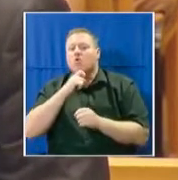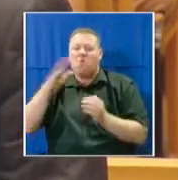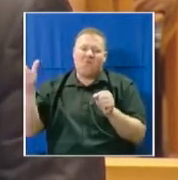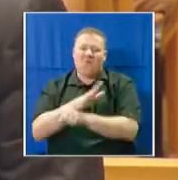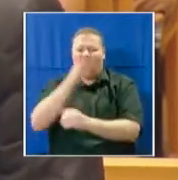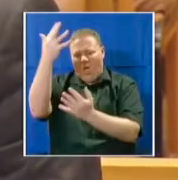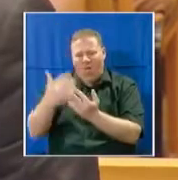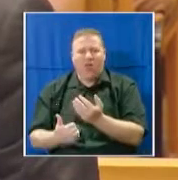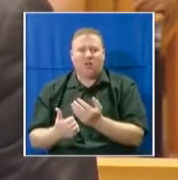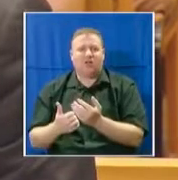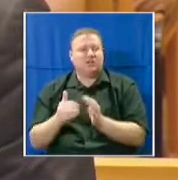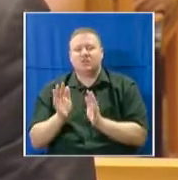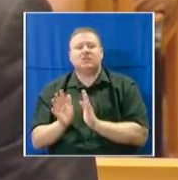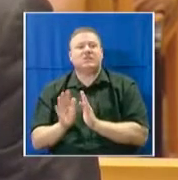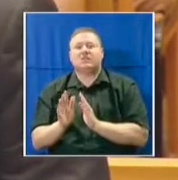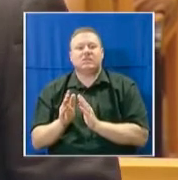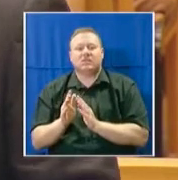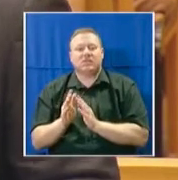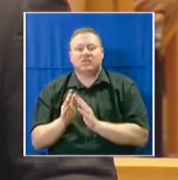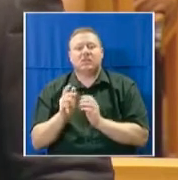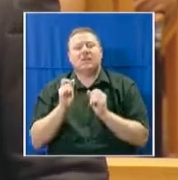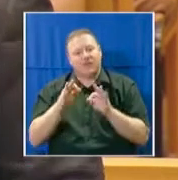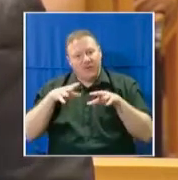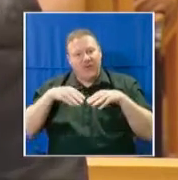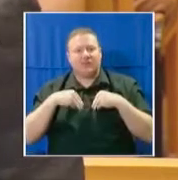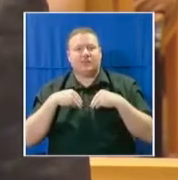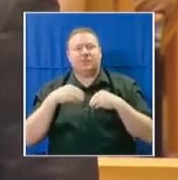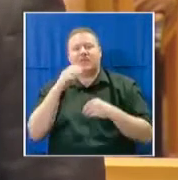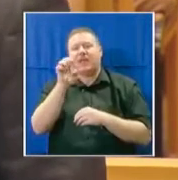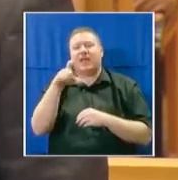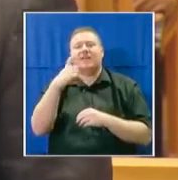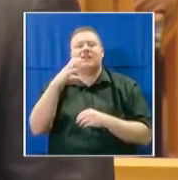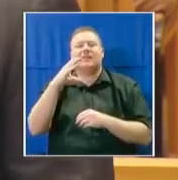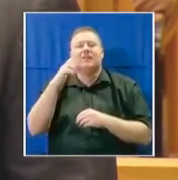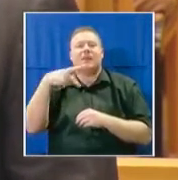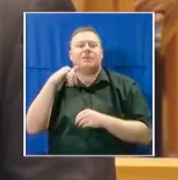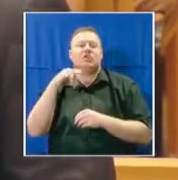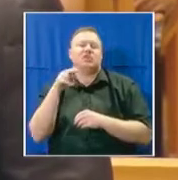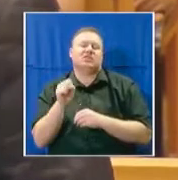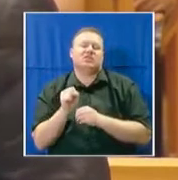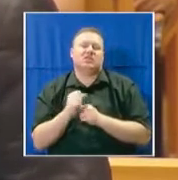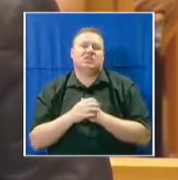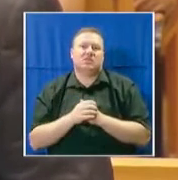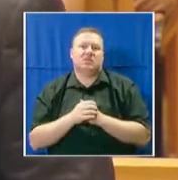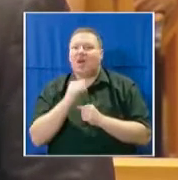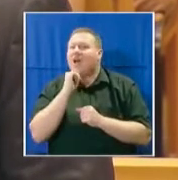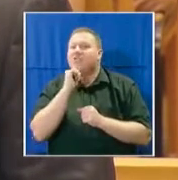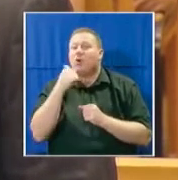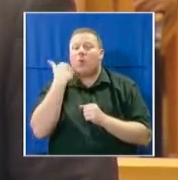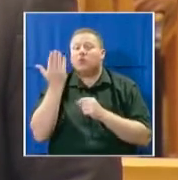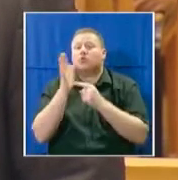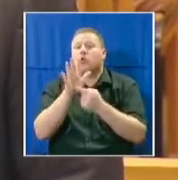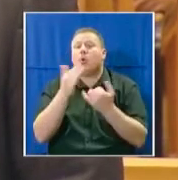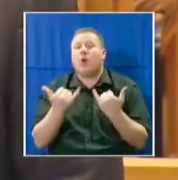the category of exceptions is what it is now. I do not want to make any indication here, because